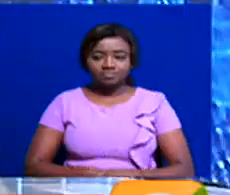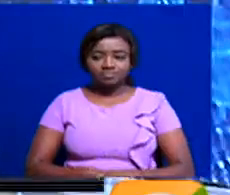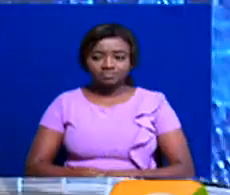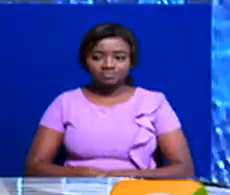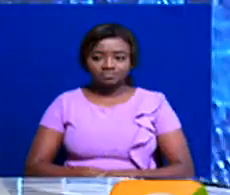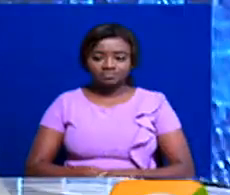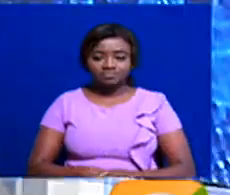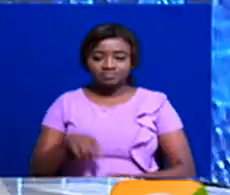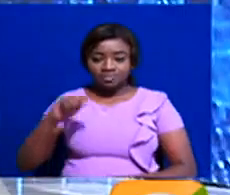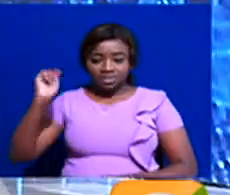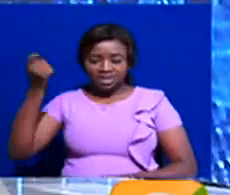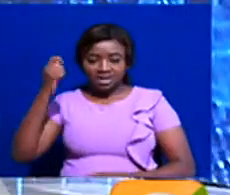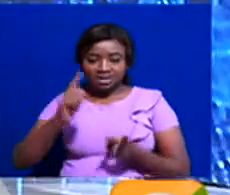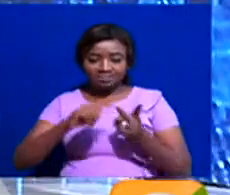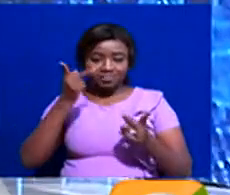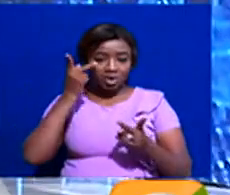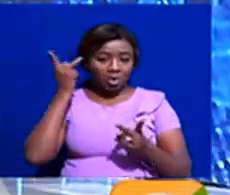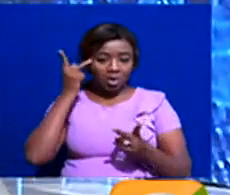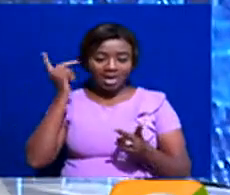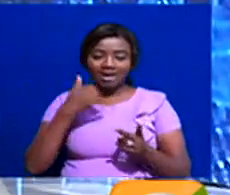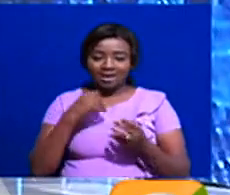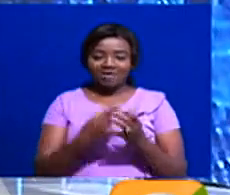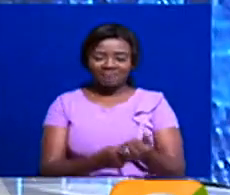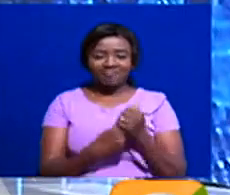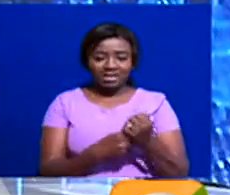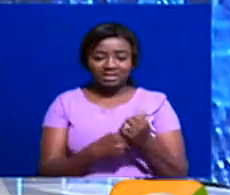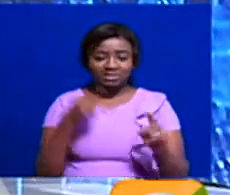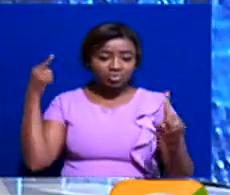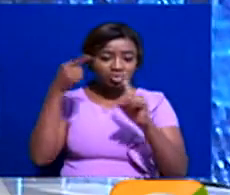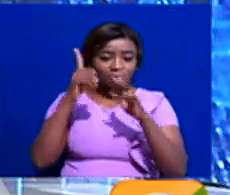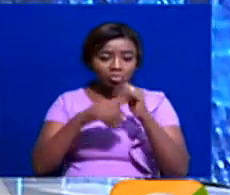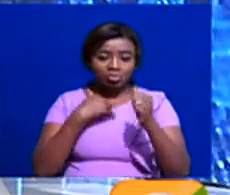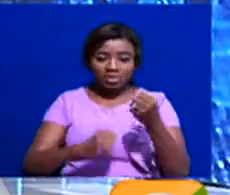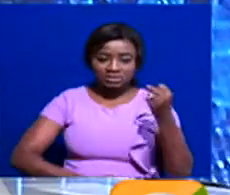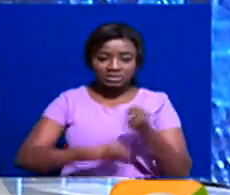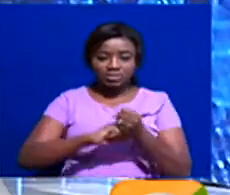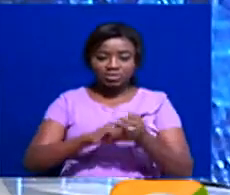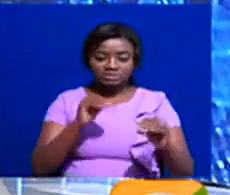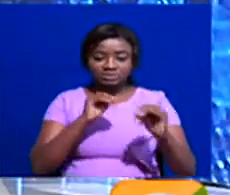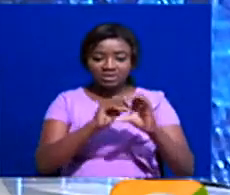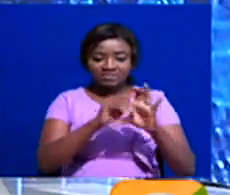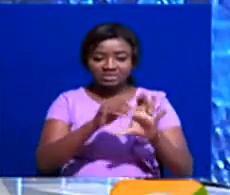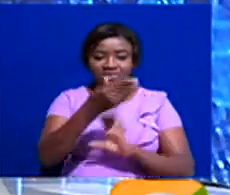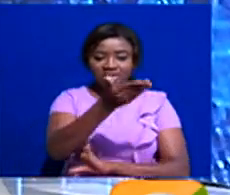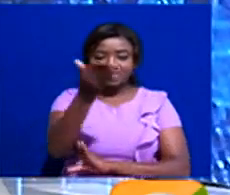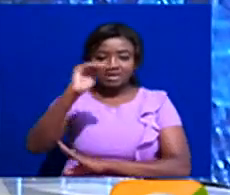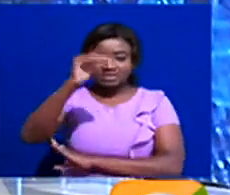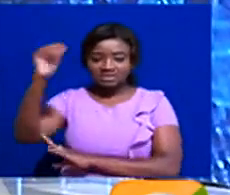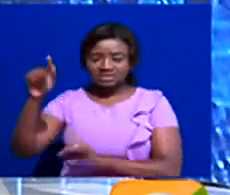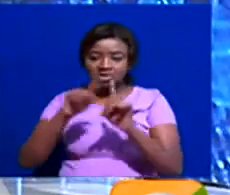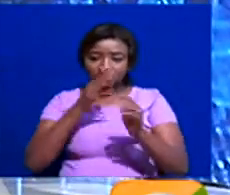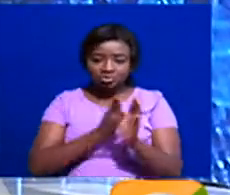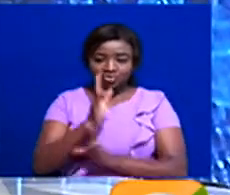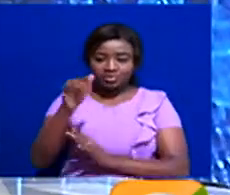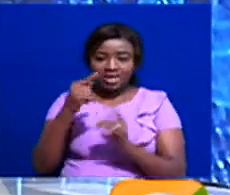Kenya and Korea have embarked on a strategic partnership to promote and accelerate investments in smart cities. Through their respective government ministries,